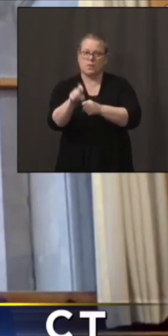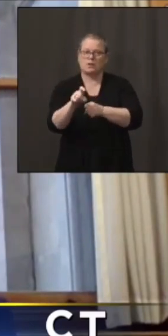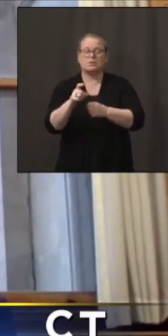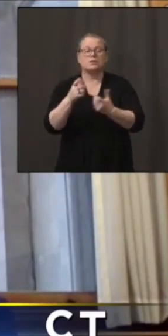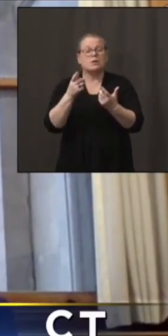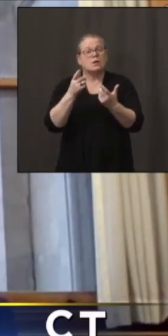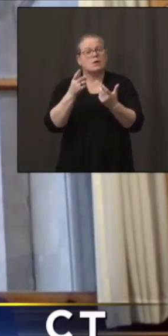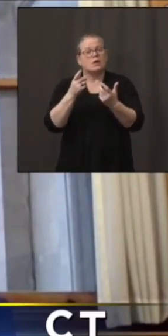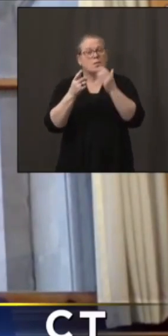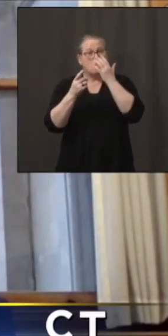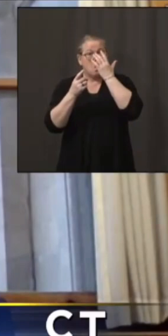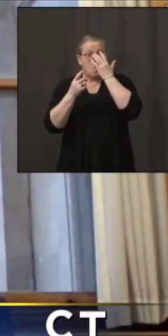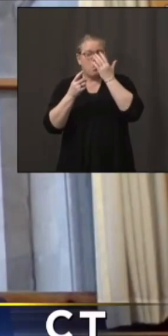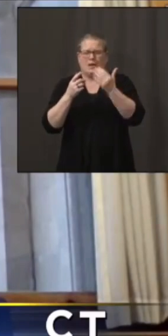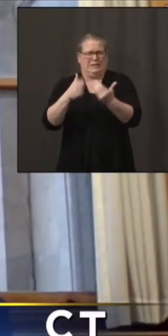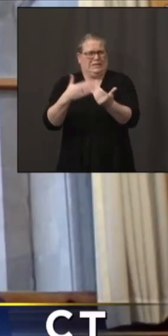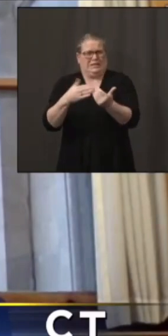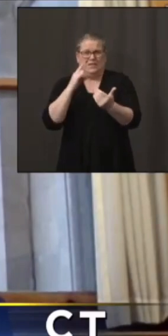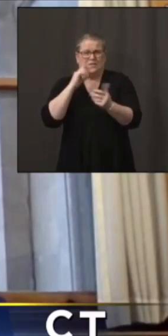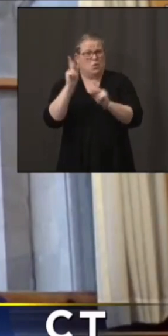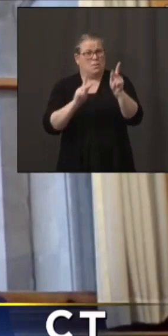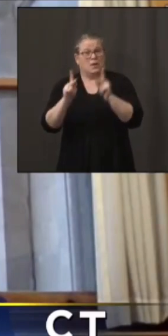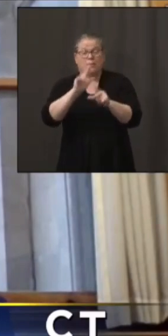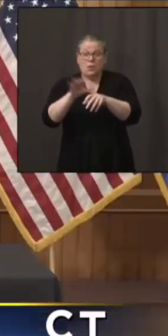folks how they can book their appointment in the coming days.